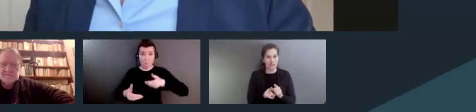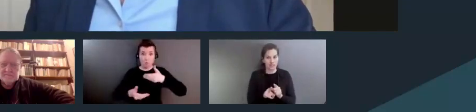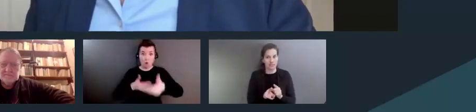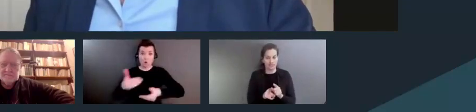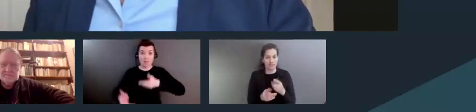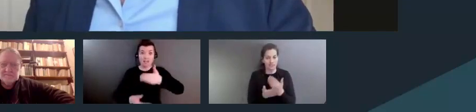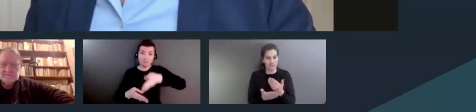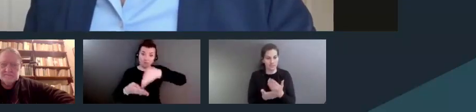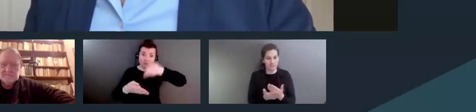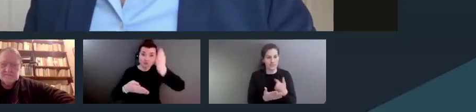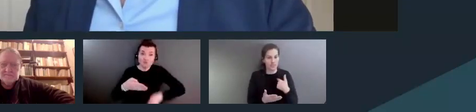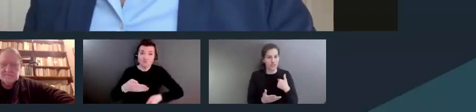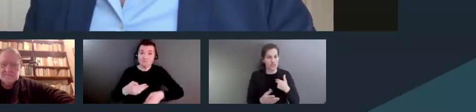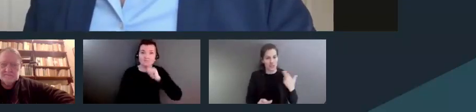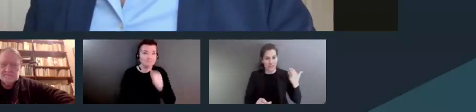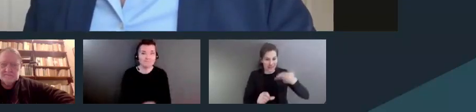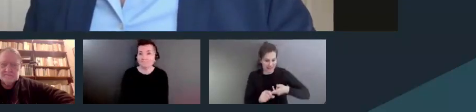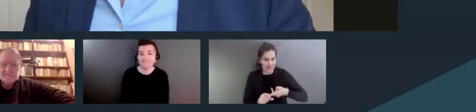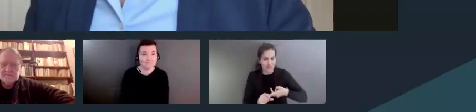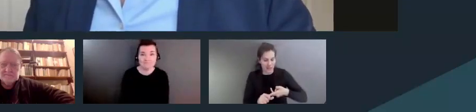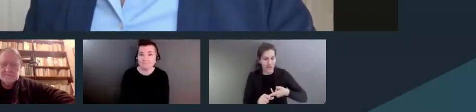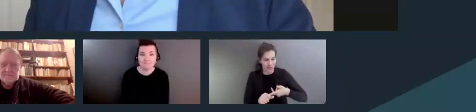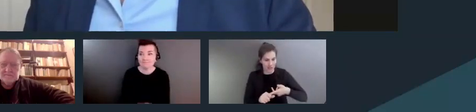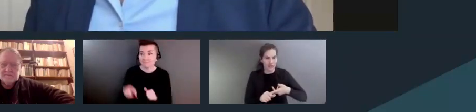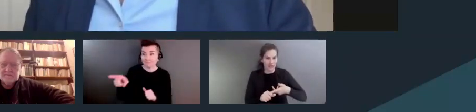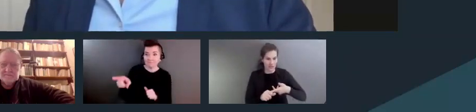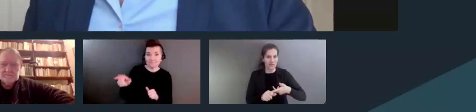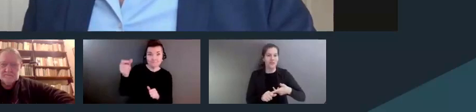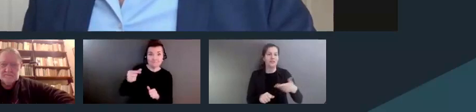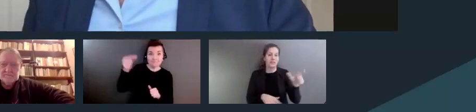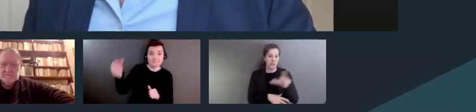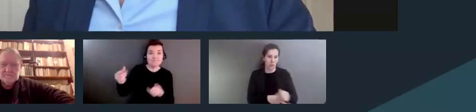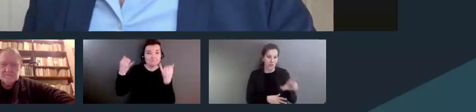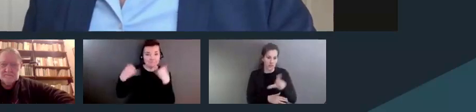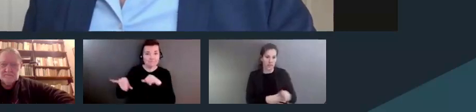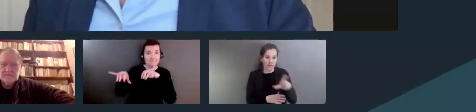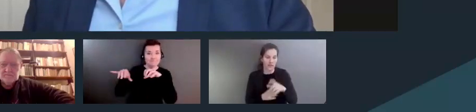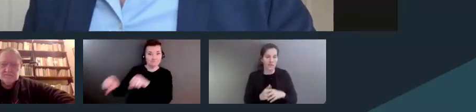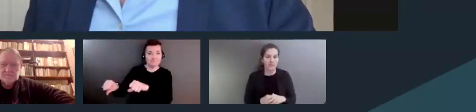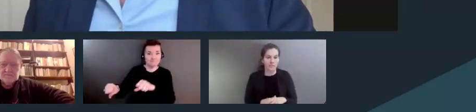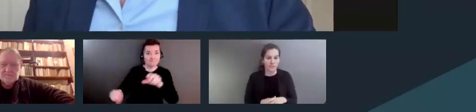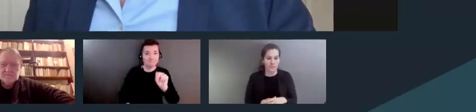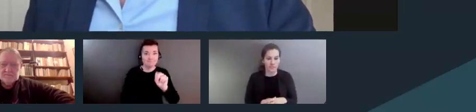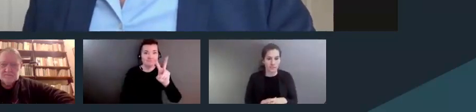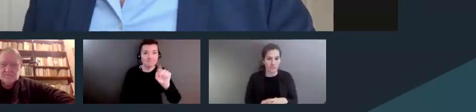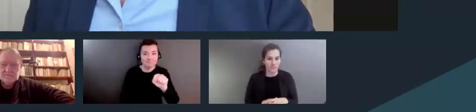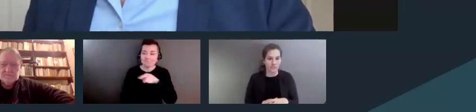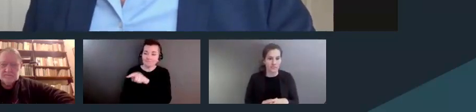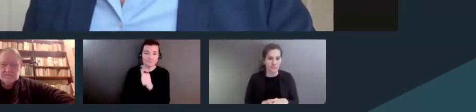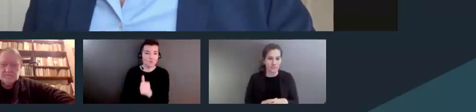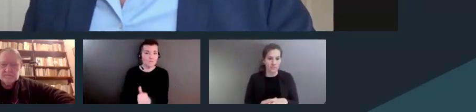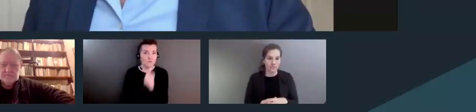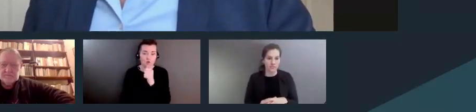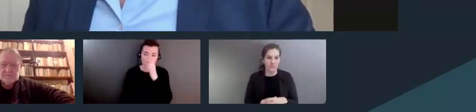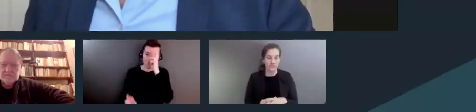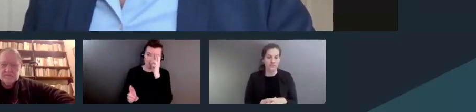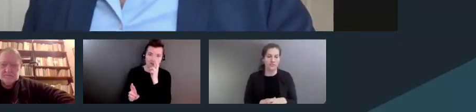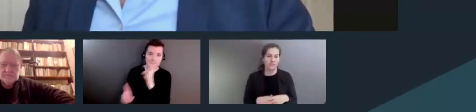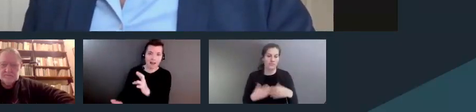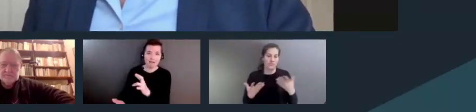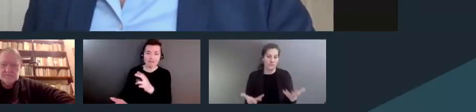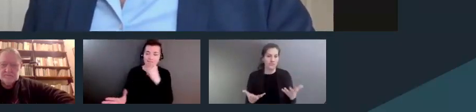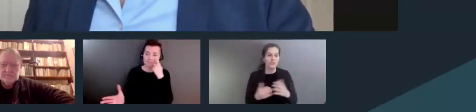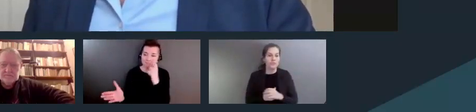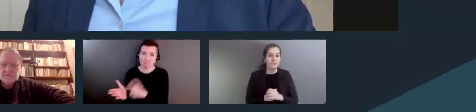in Nunavut are implementing a colonial agenda. They refuse to recognize and respect the culture and language that existed